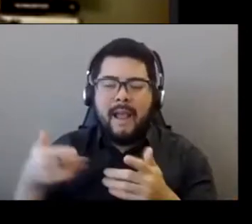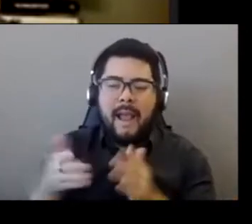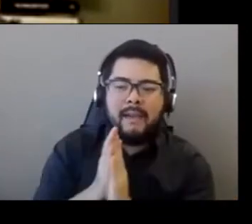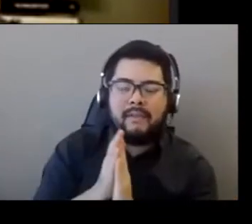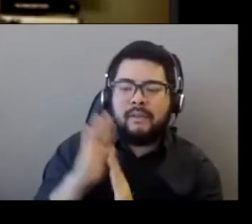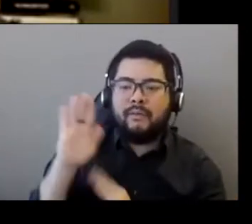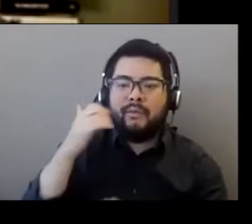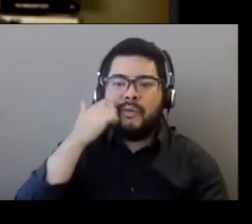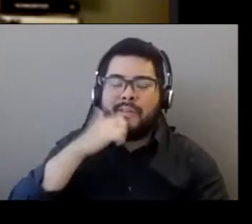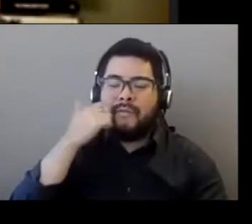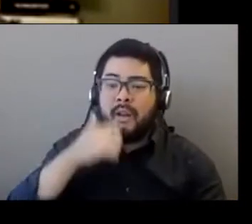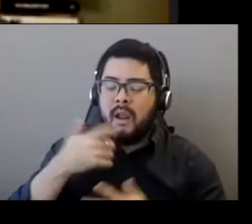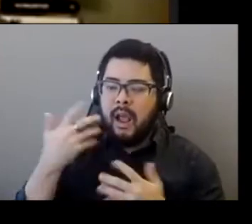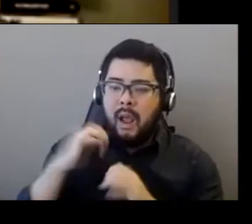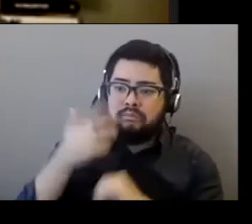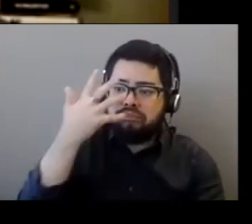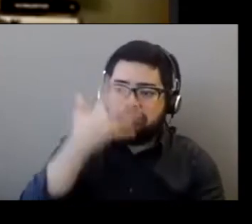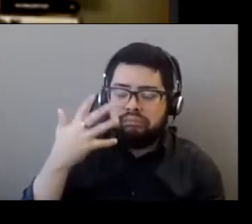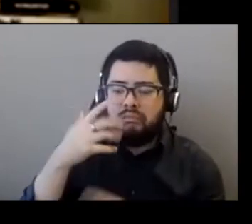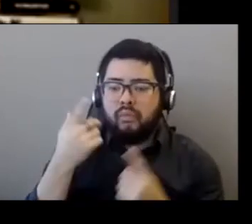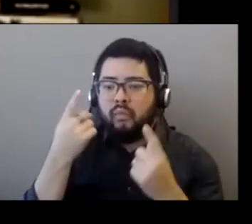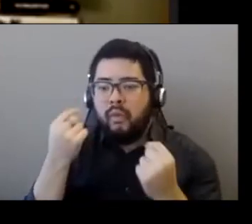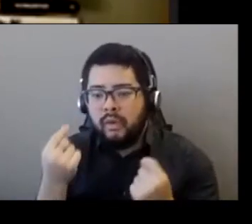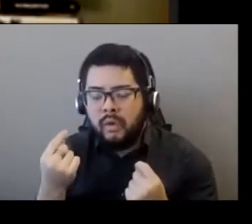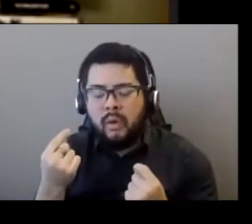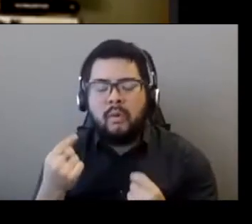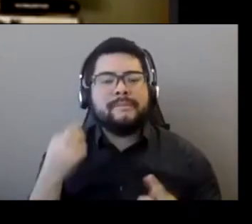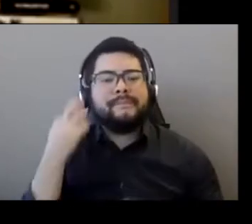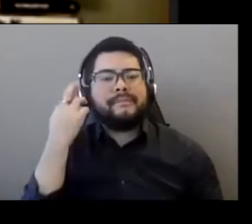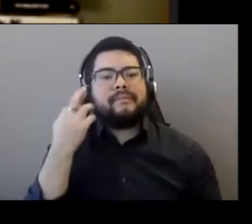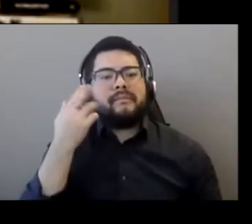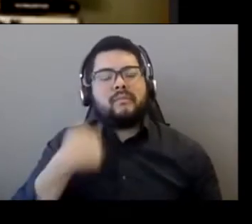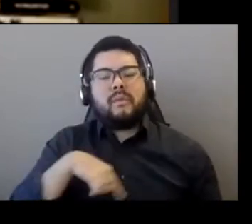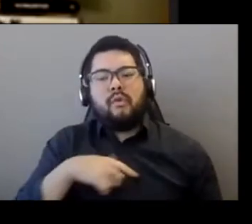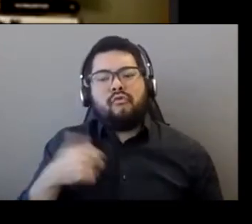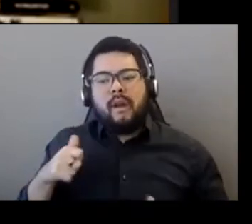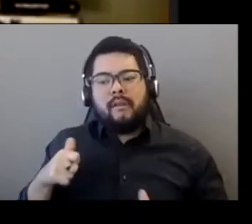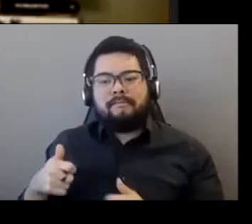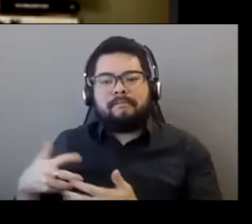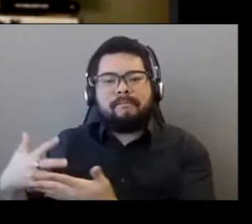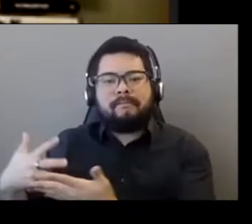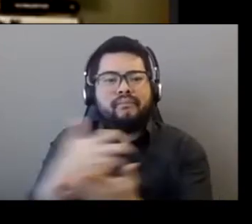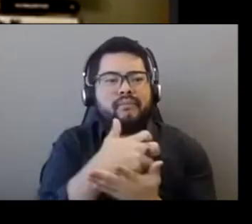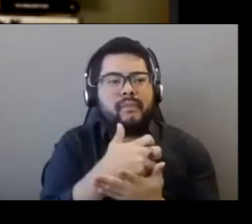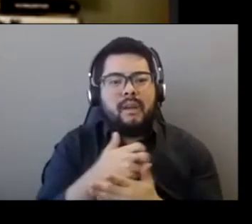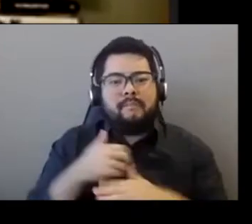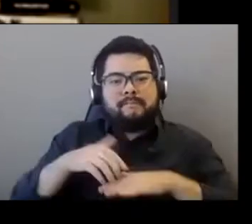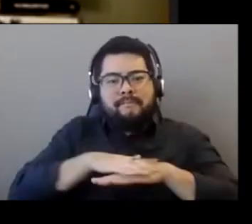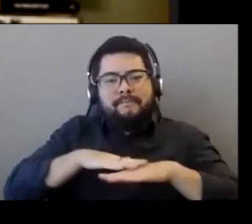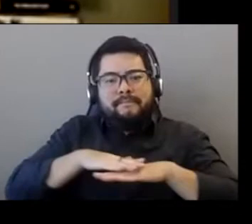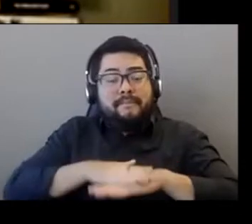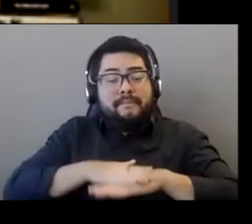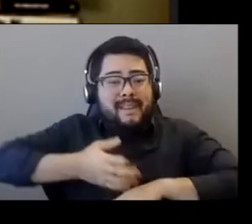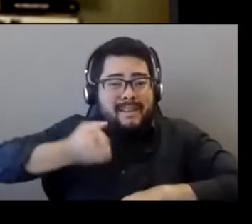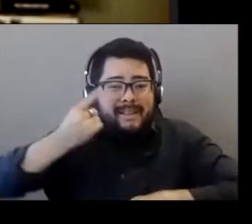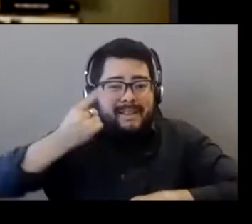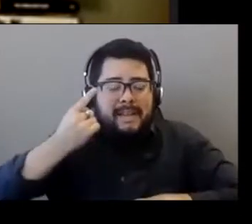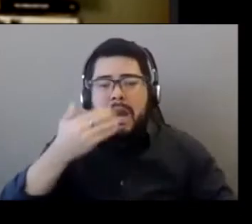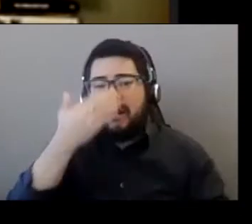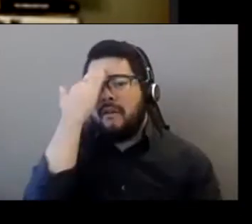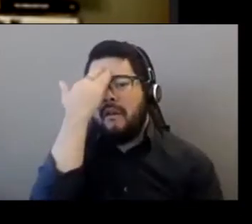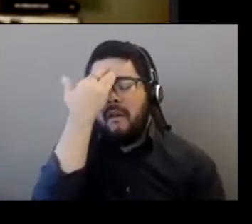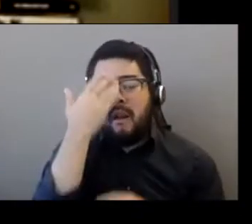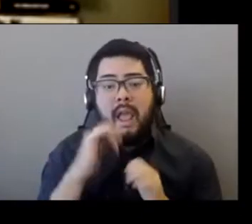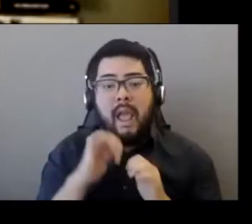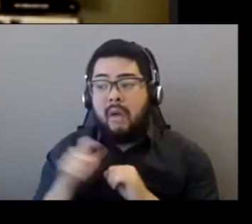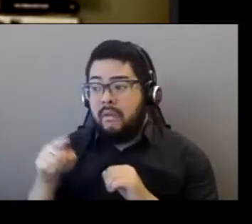was like, trying to build as much, you know, basic understanding of what it was like to go and treat people